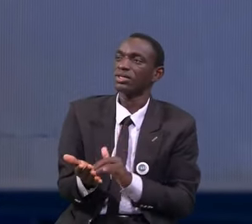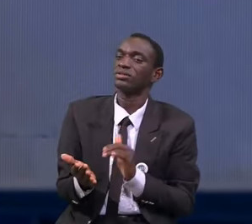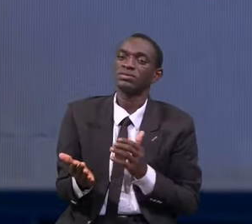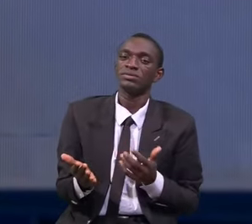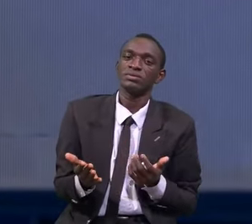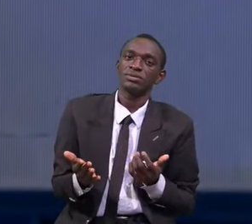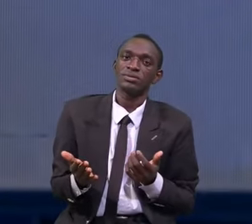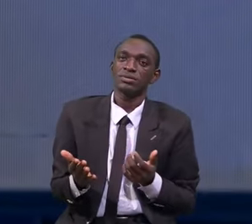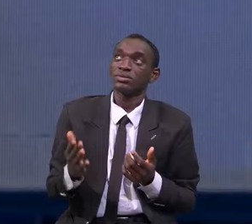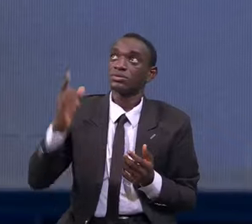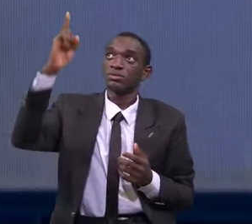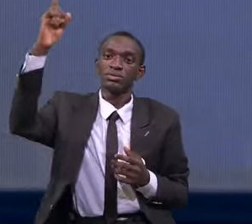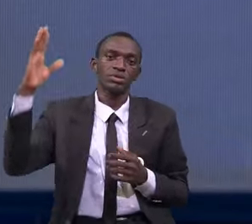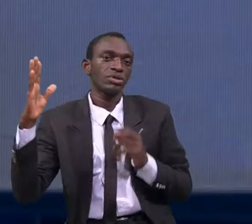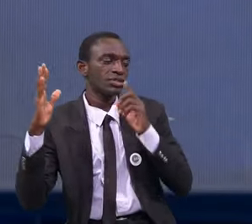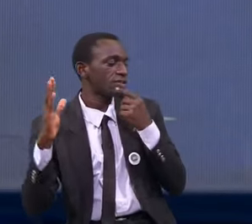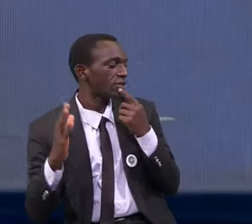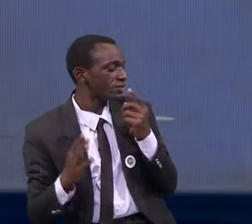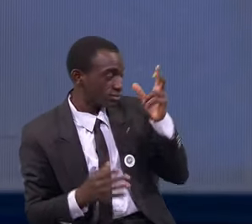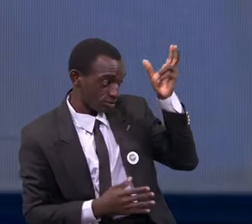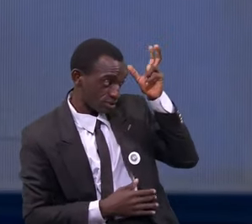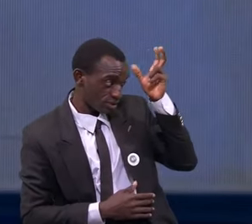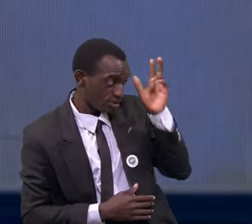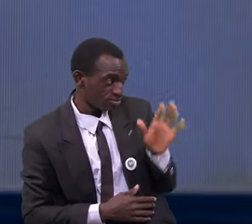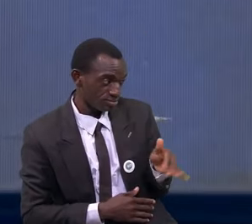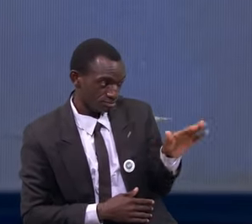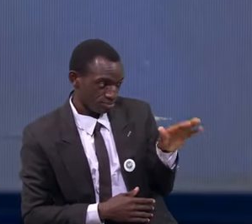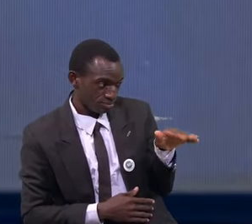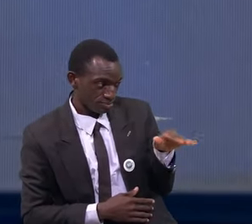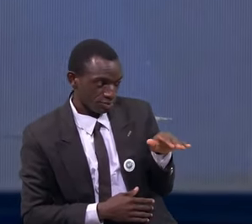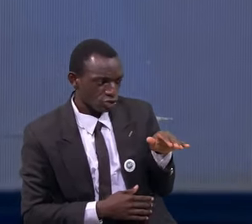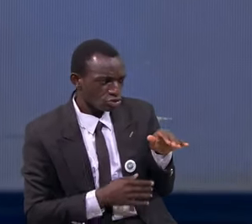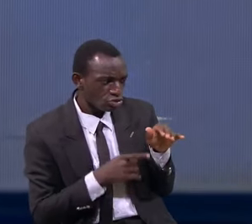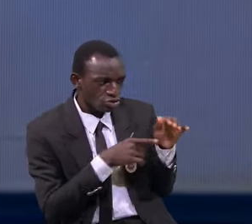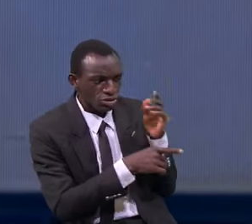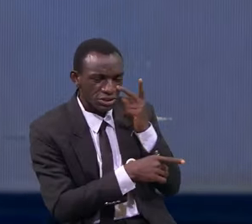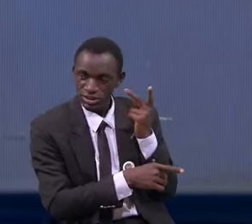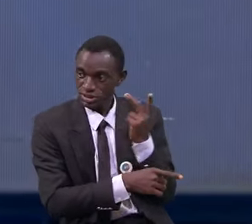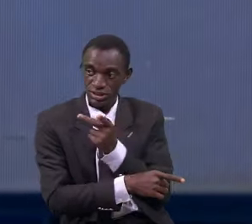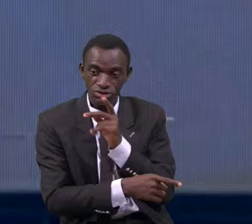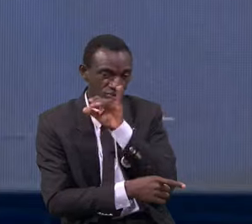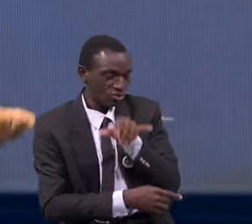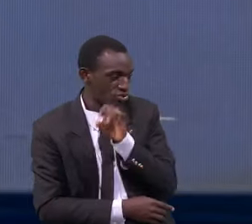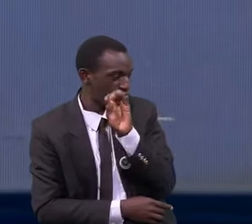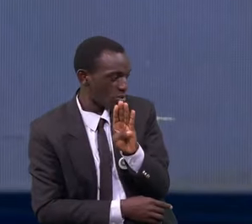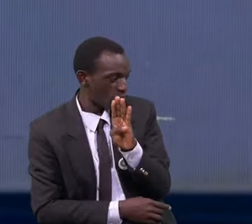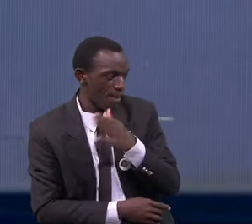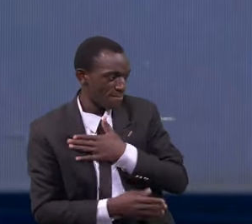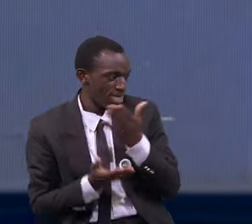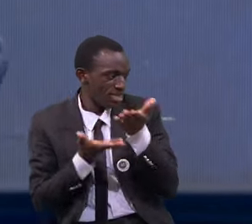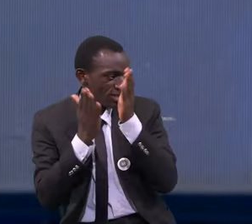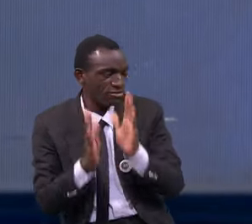And God says, Satan, Satan, have you seen Job, my